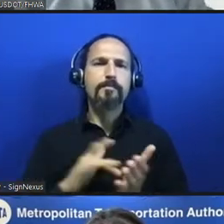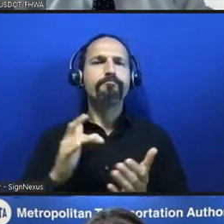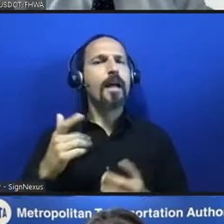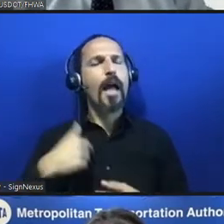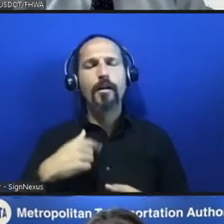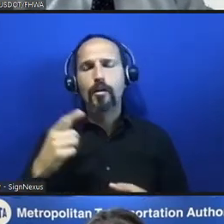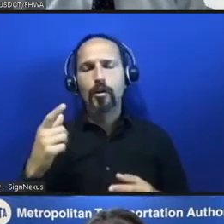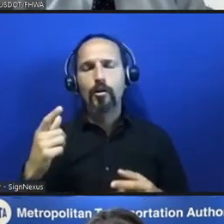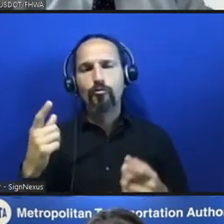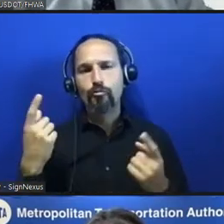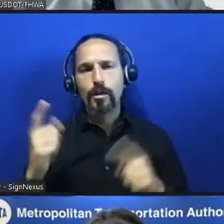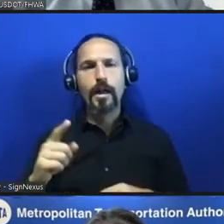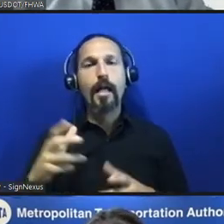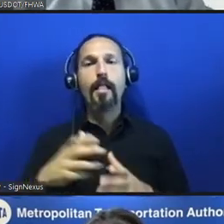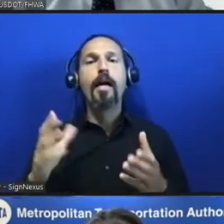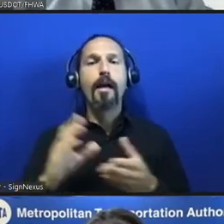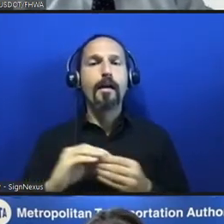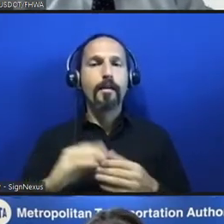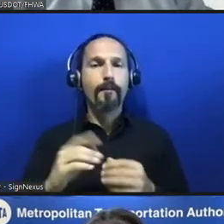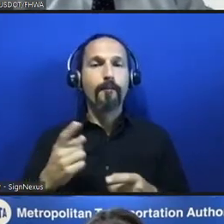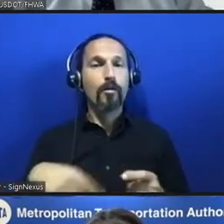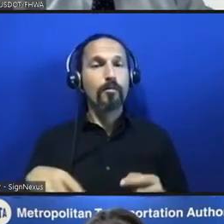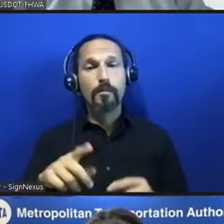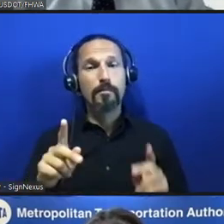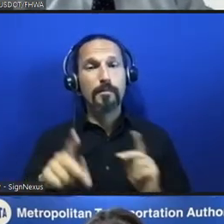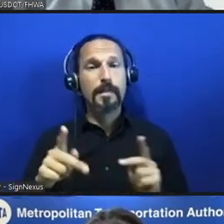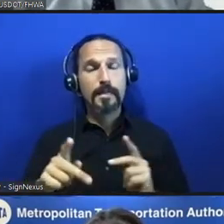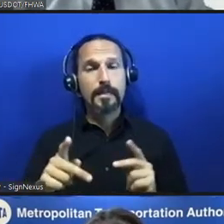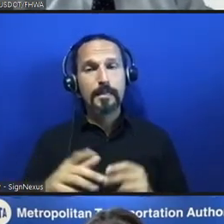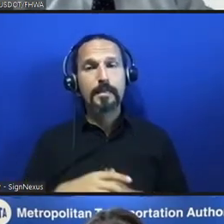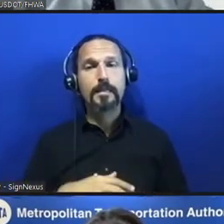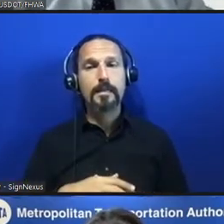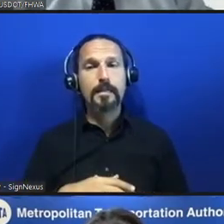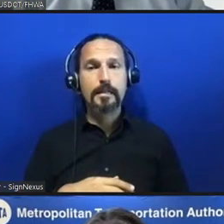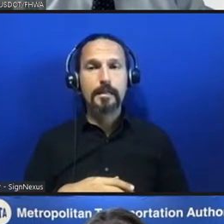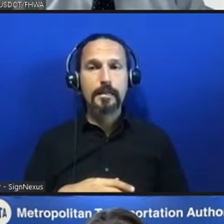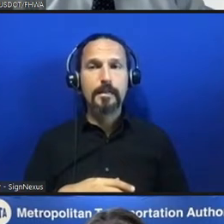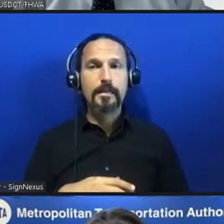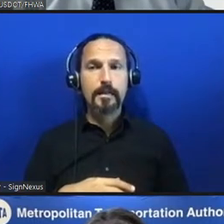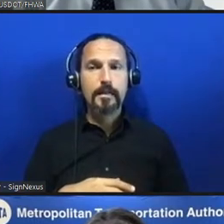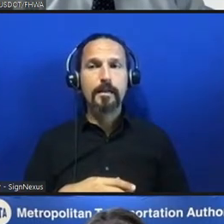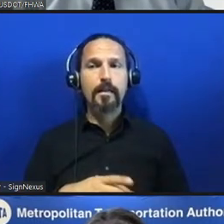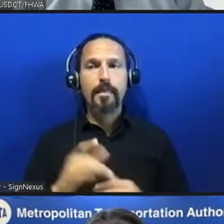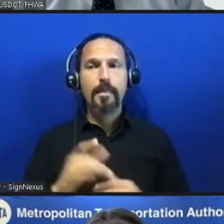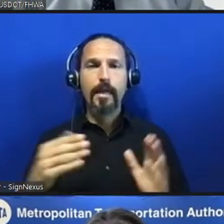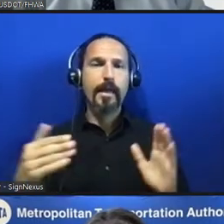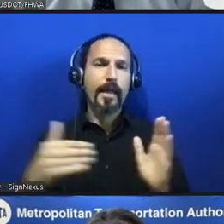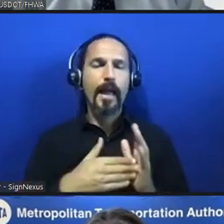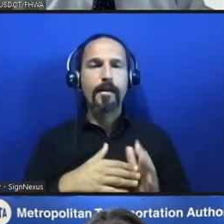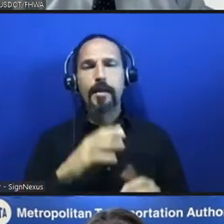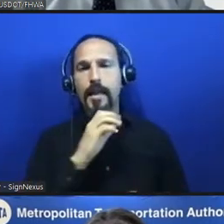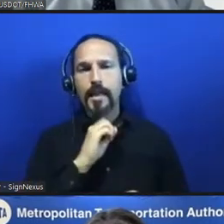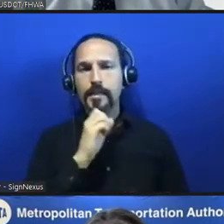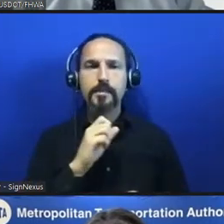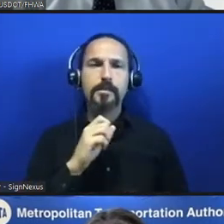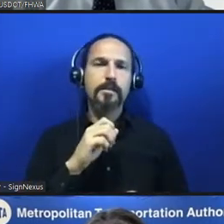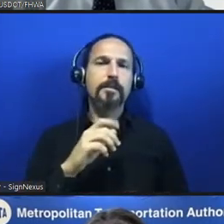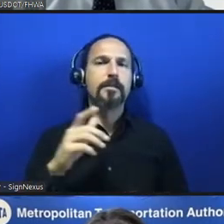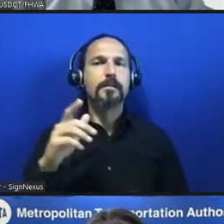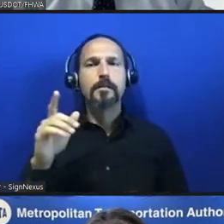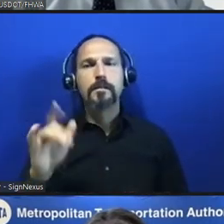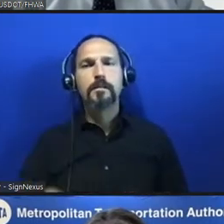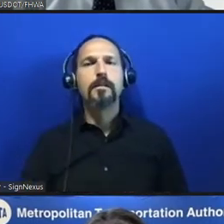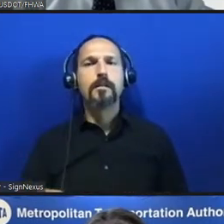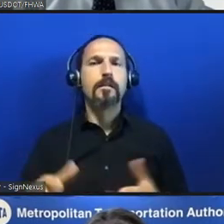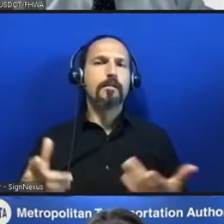a lot of the rhetoric that I've heard from proponents is damn near Aegis ableist disingenuous and